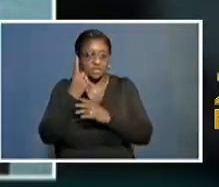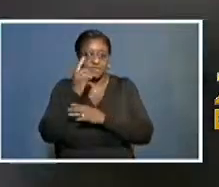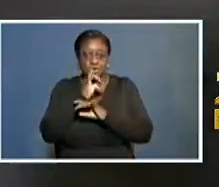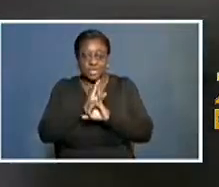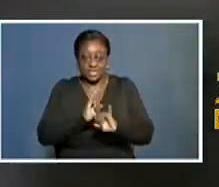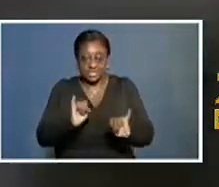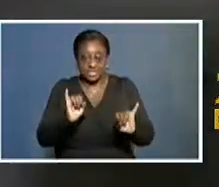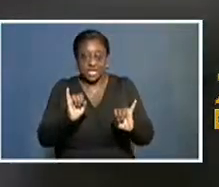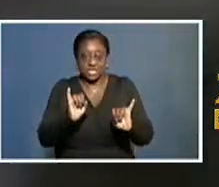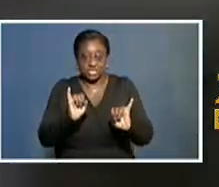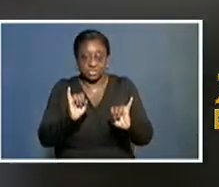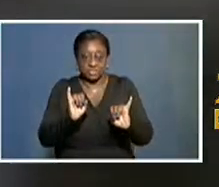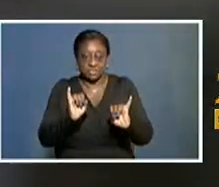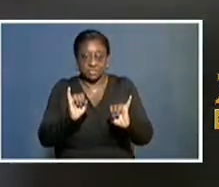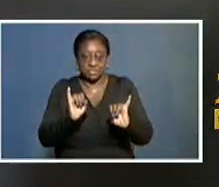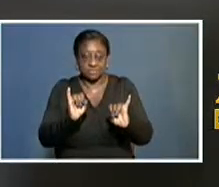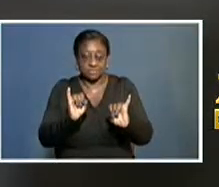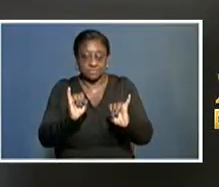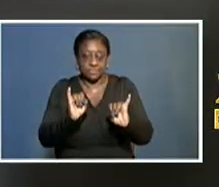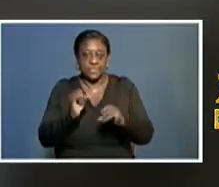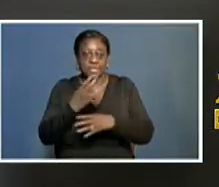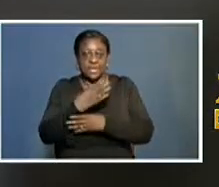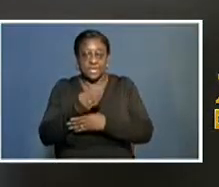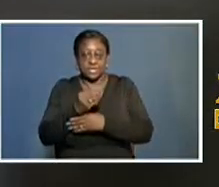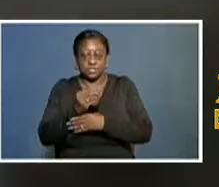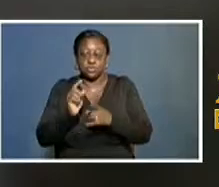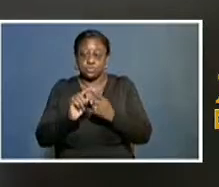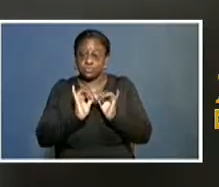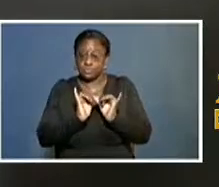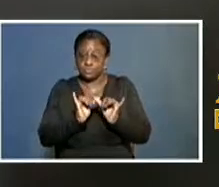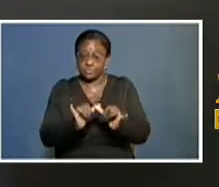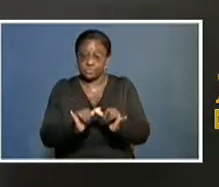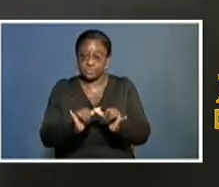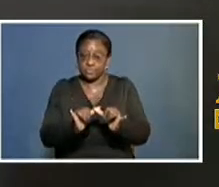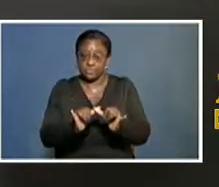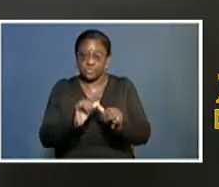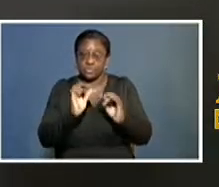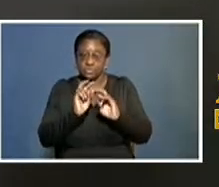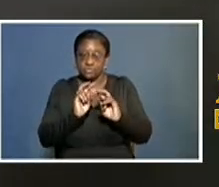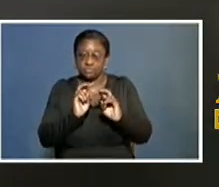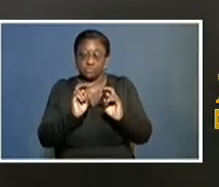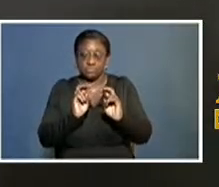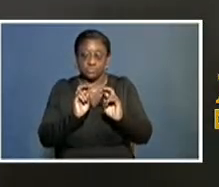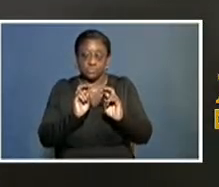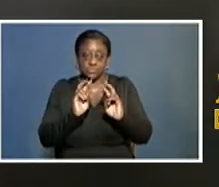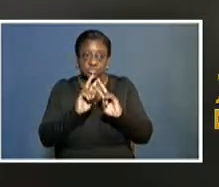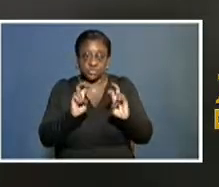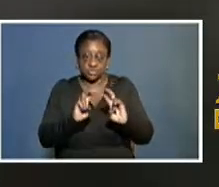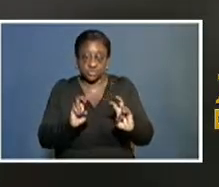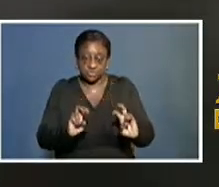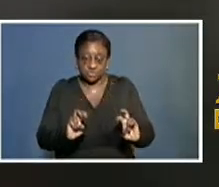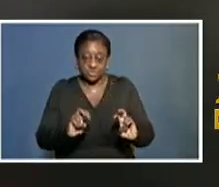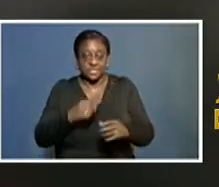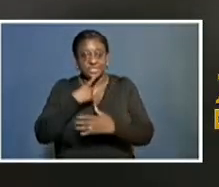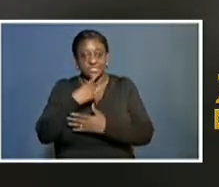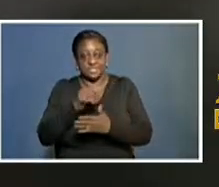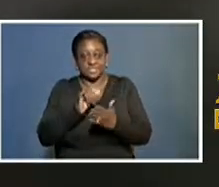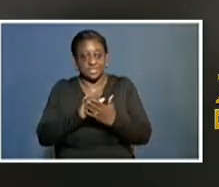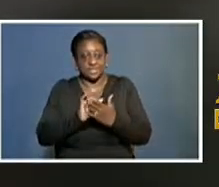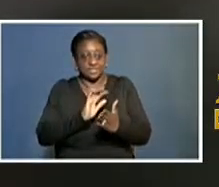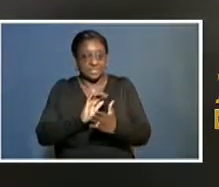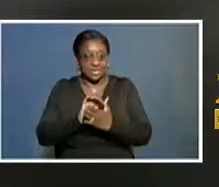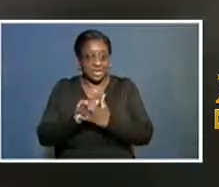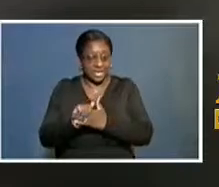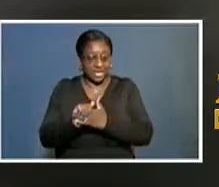international organizations with local ties to execute environmental research and restoration. This has reportedly led to very